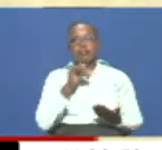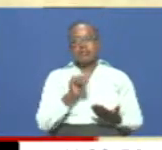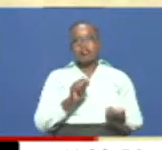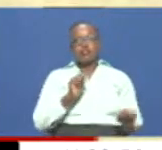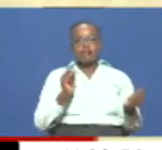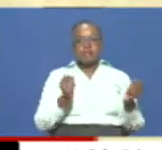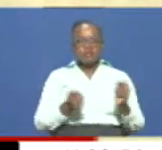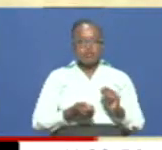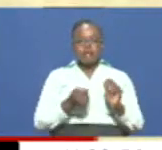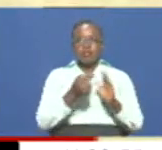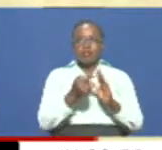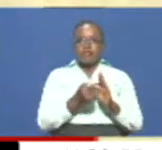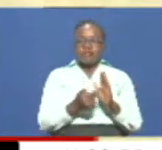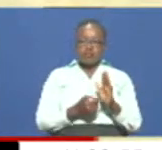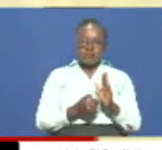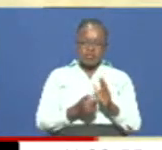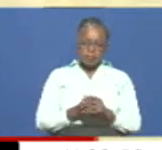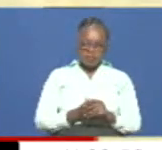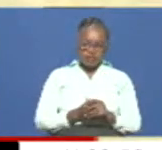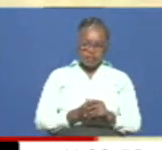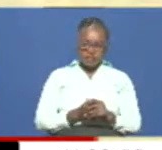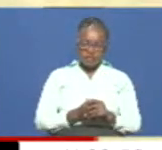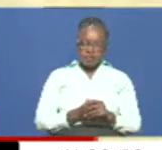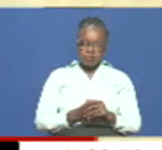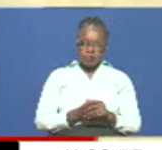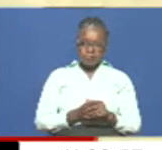analyze and we put them together, so that